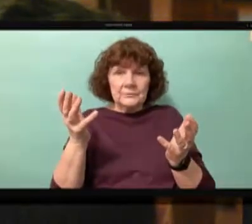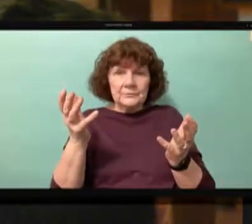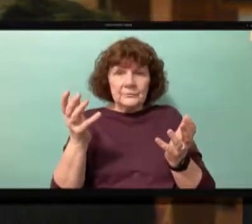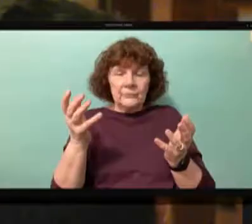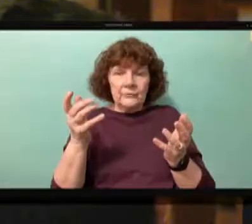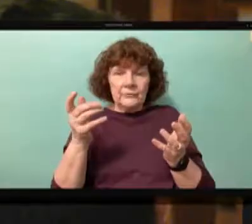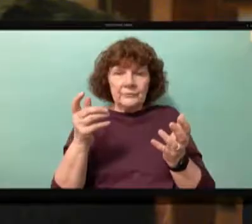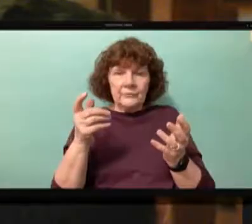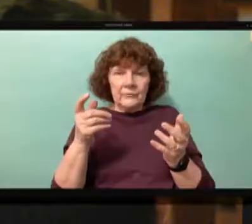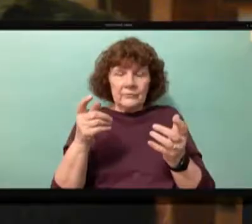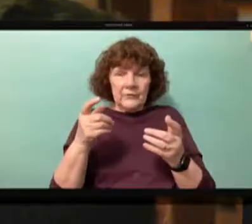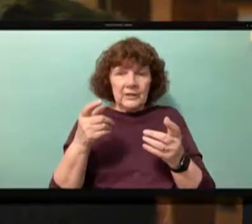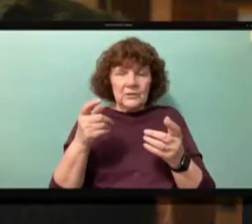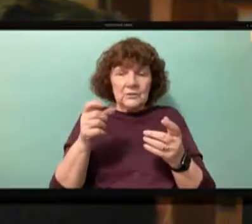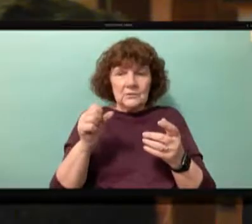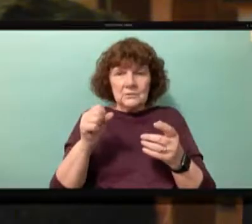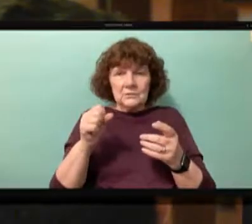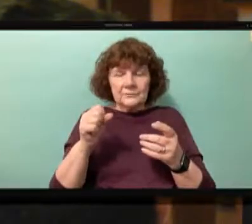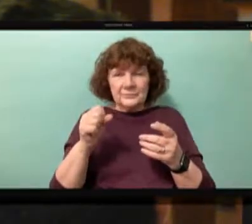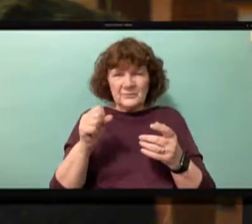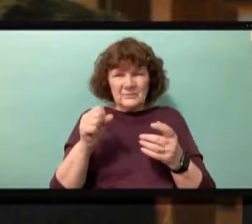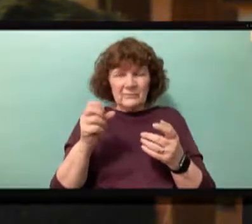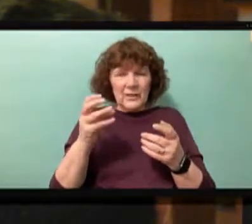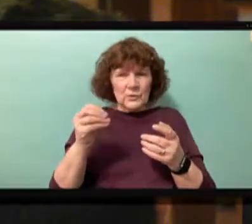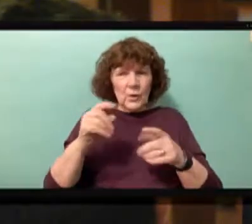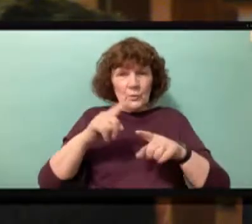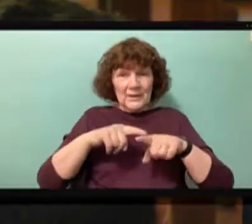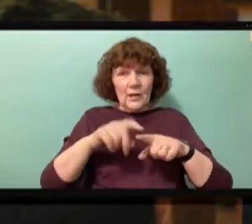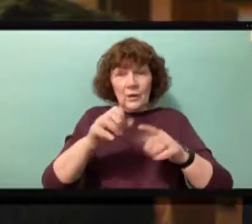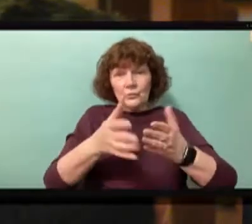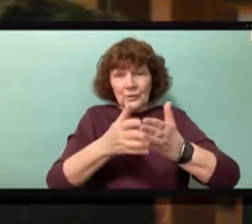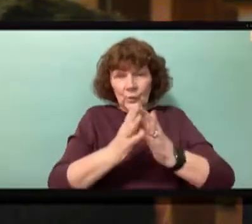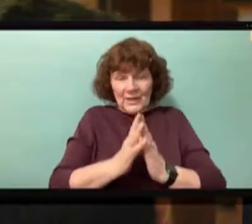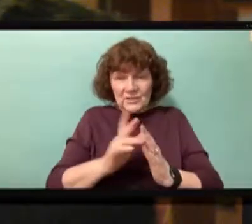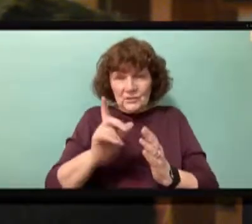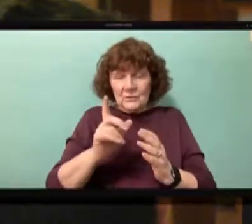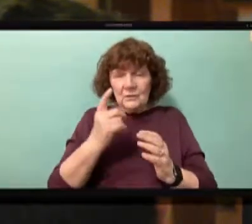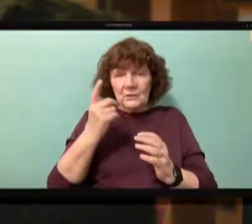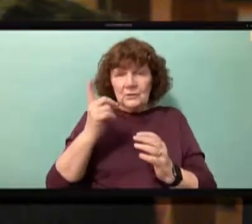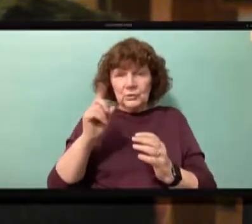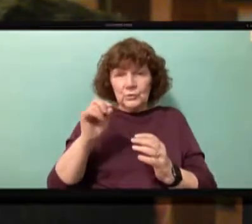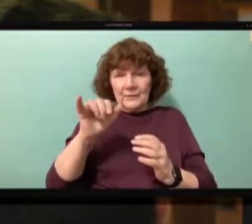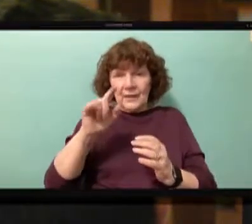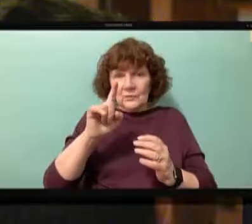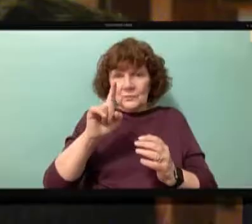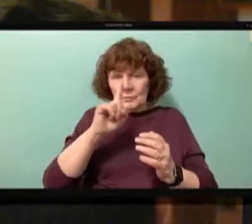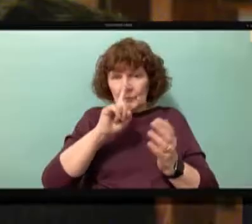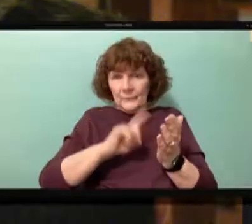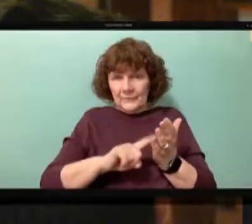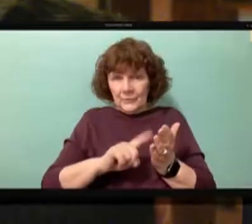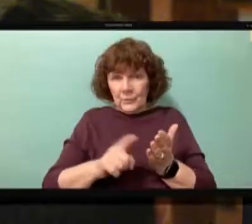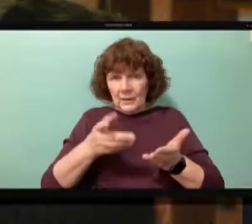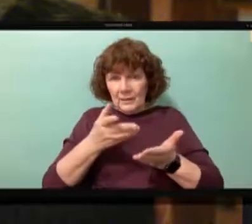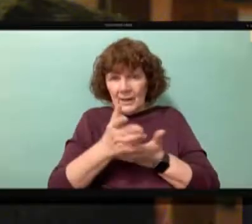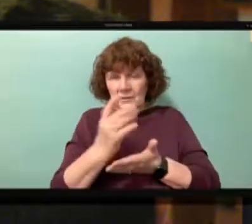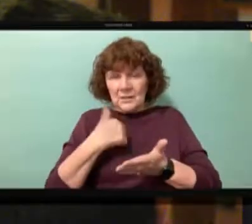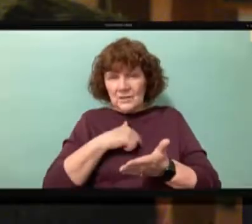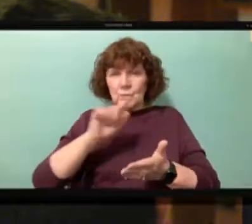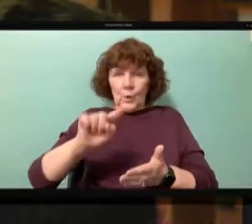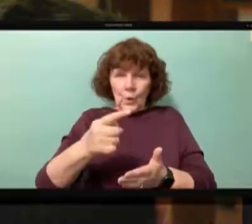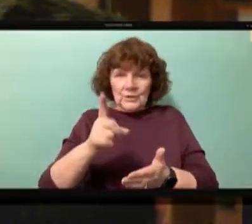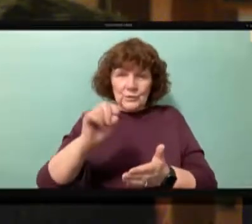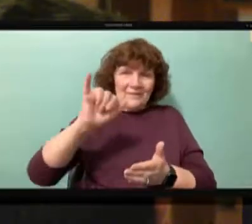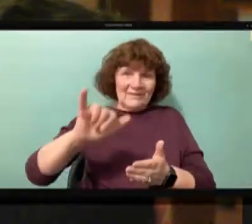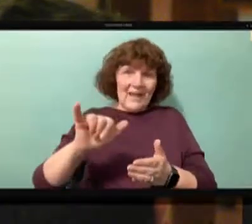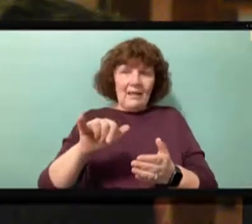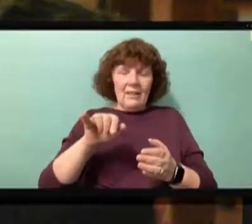to drive when that review is conducted, allows us to only do that level of work on items that have been requested, and thus